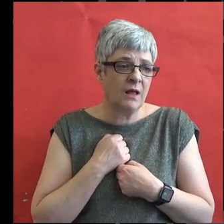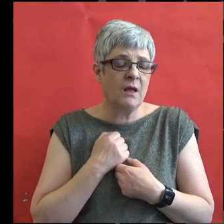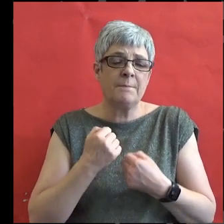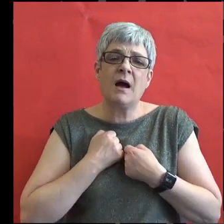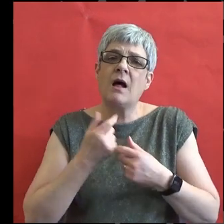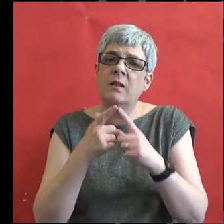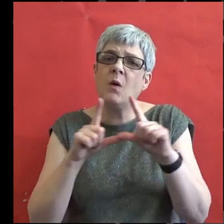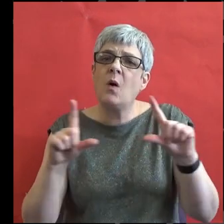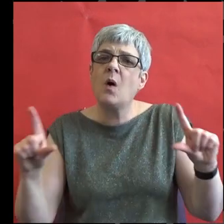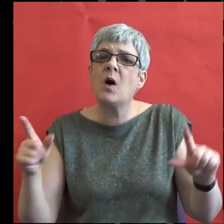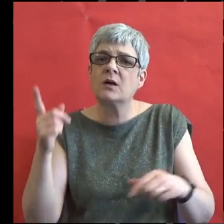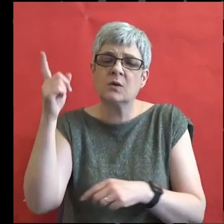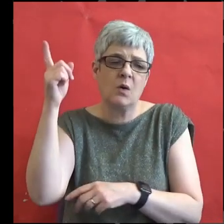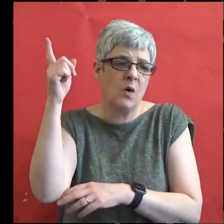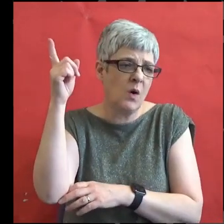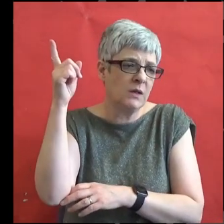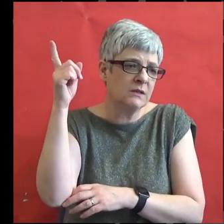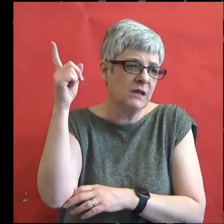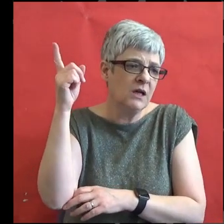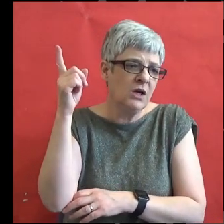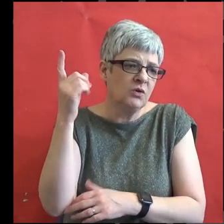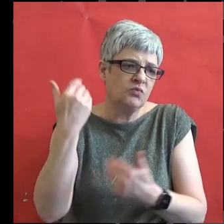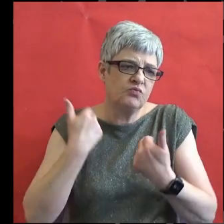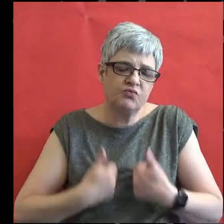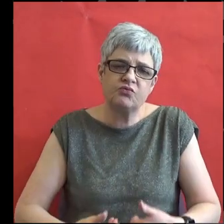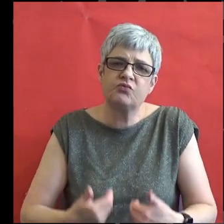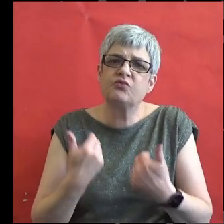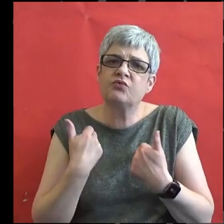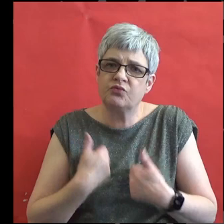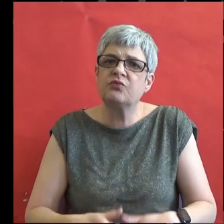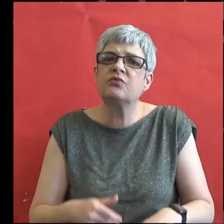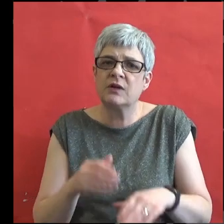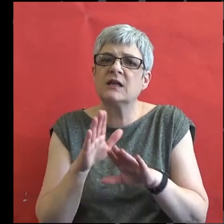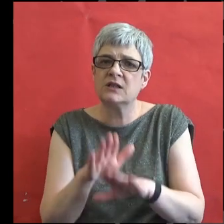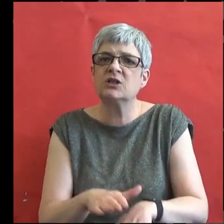My Lord and God,